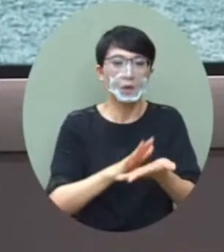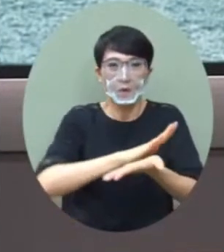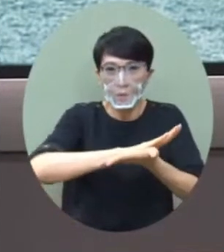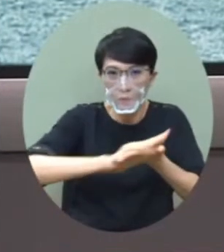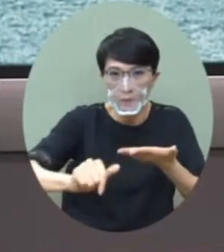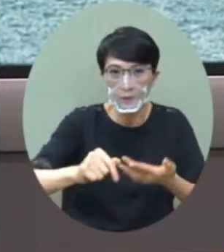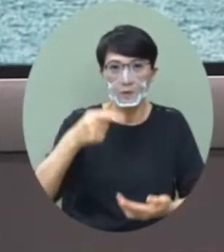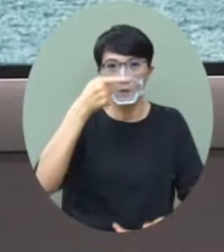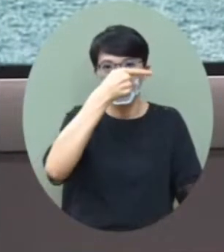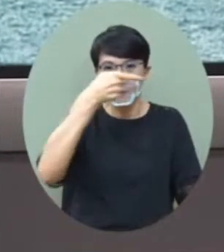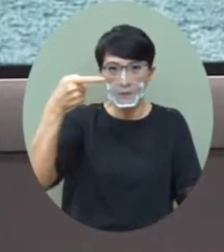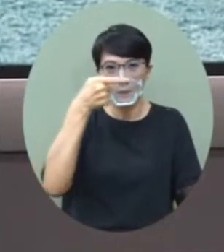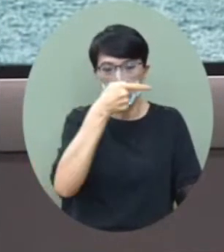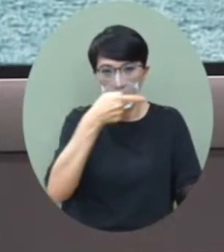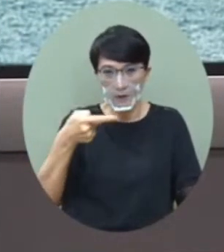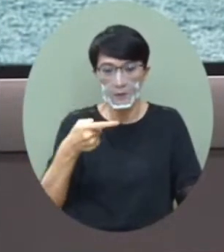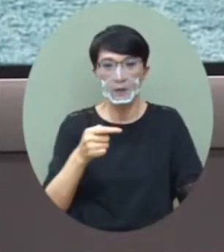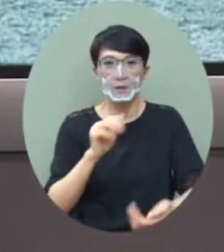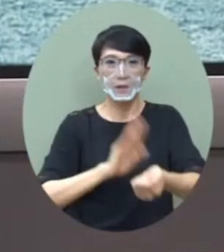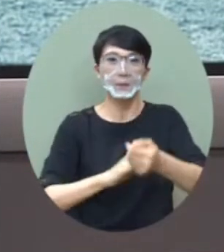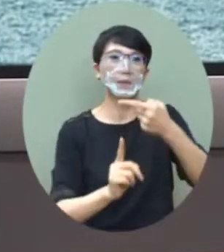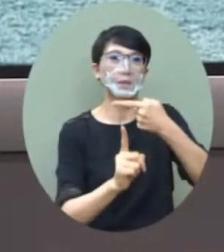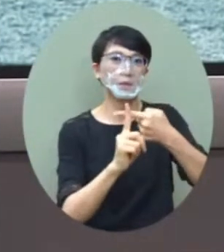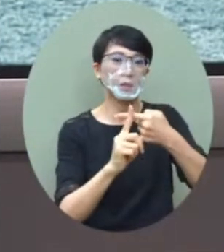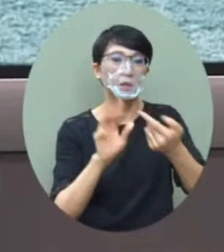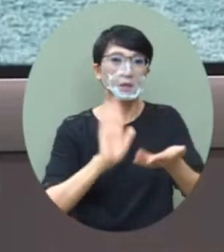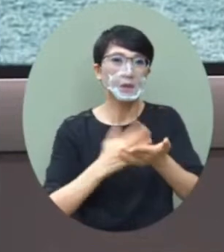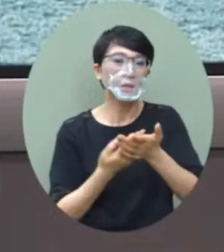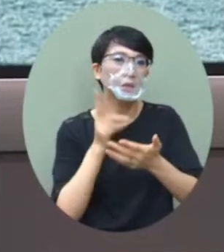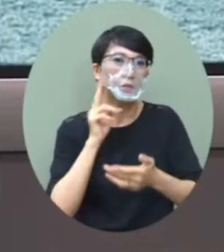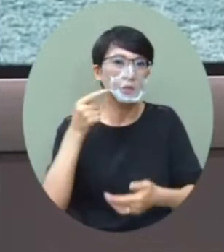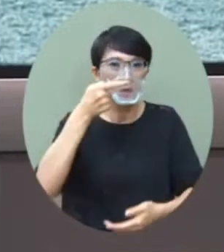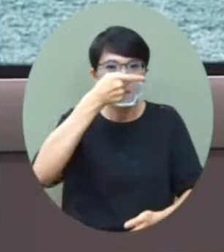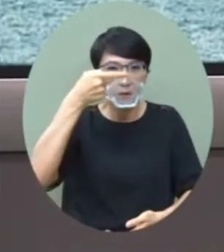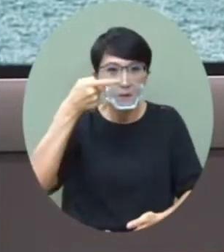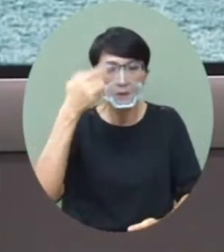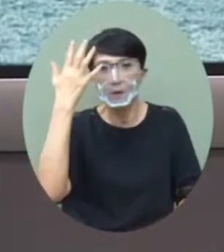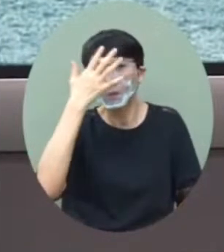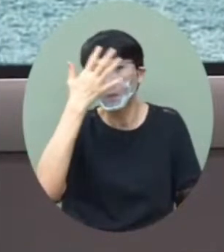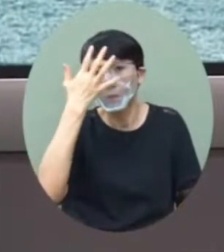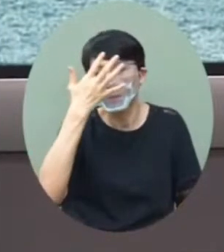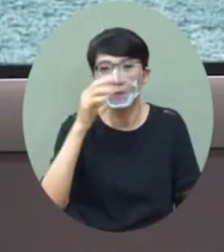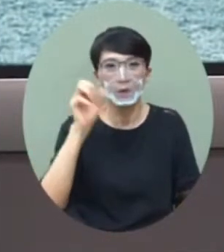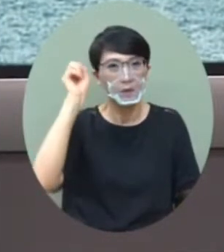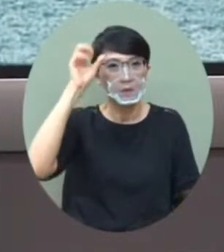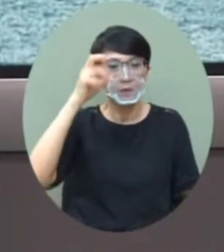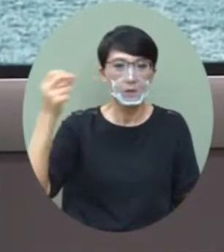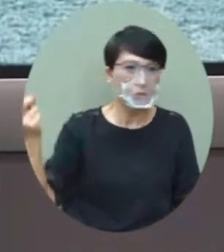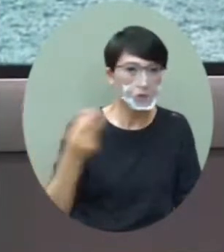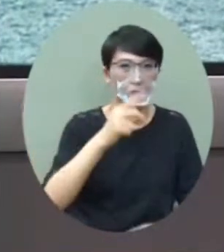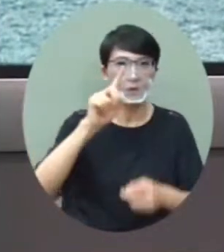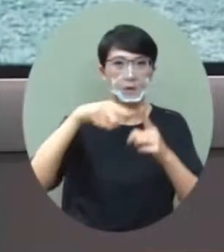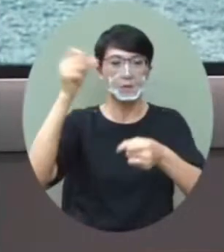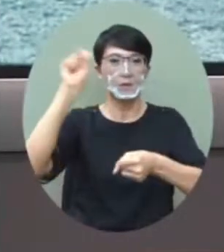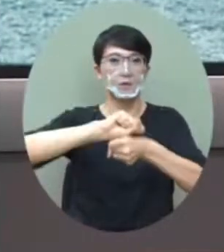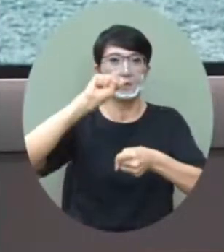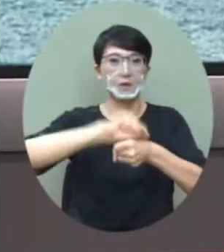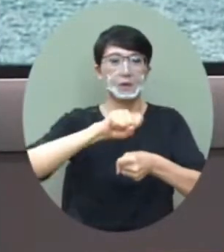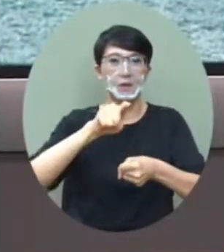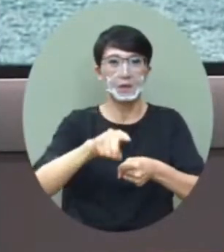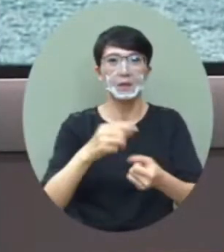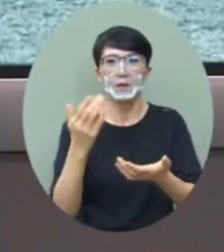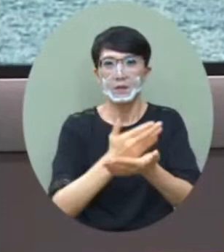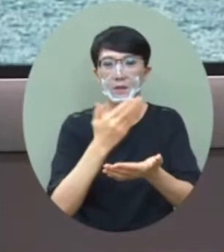ever did an RAT, if there are two clear lines, then it's a clear positive